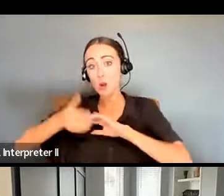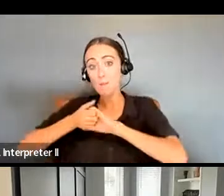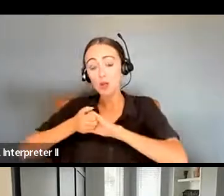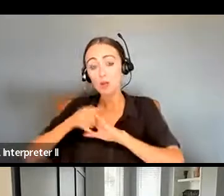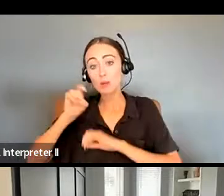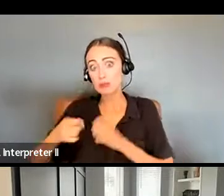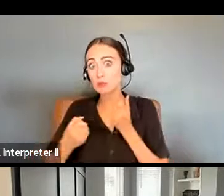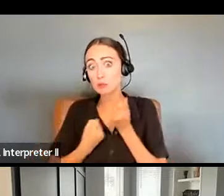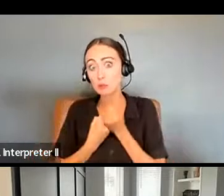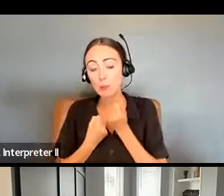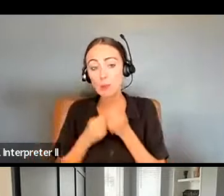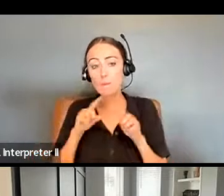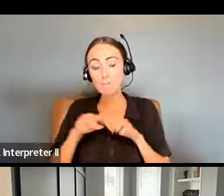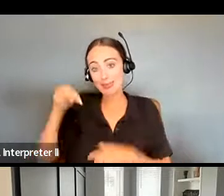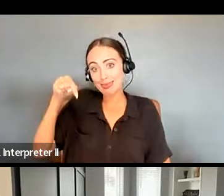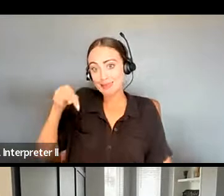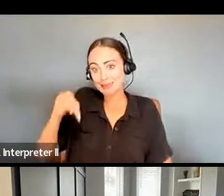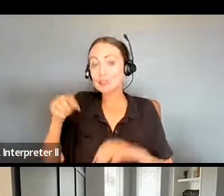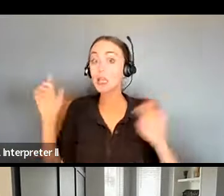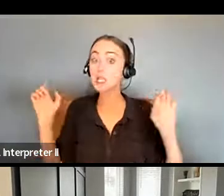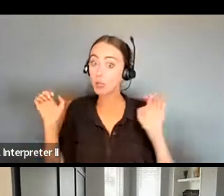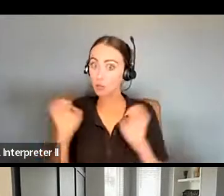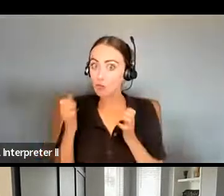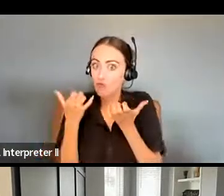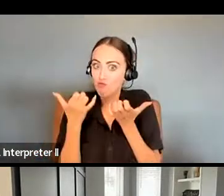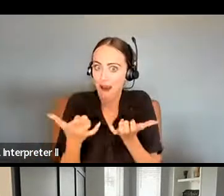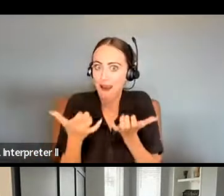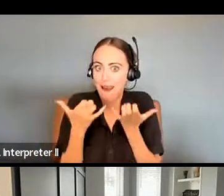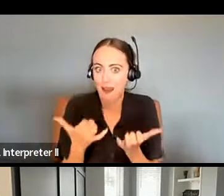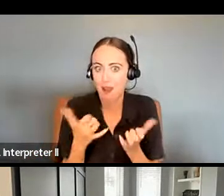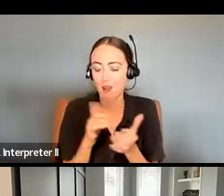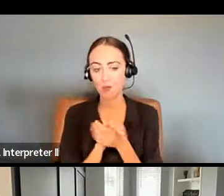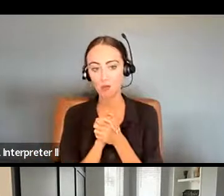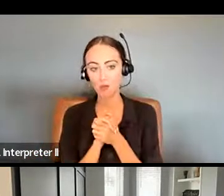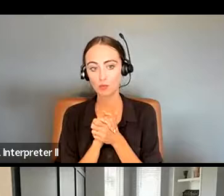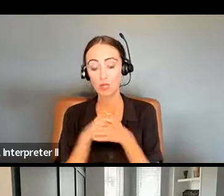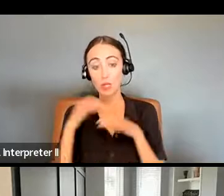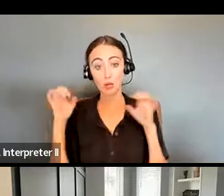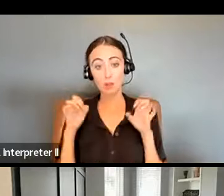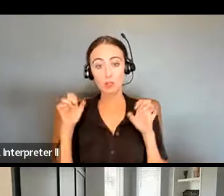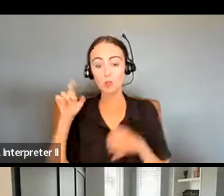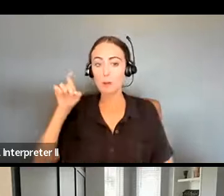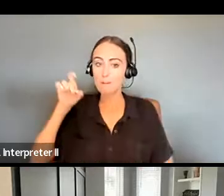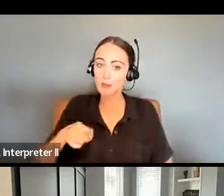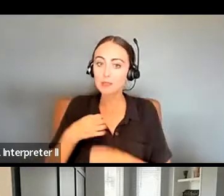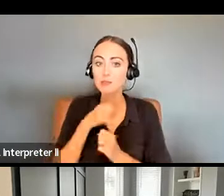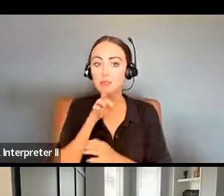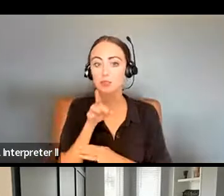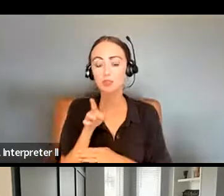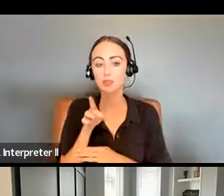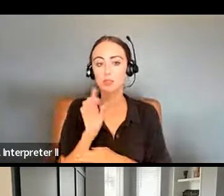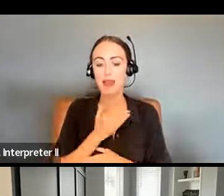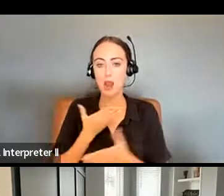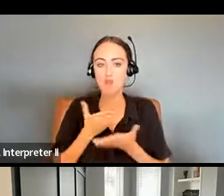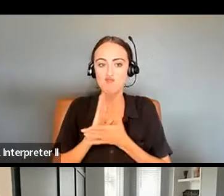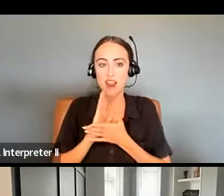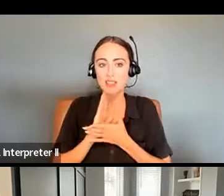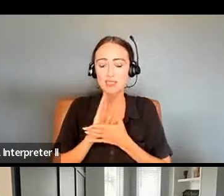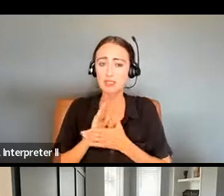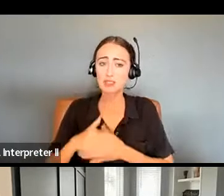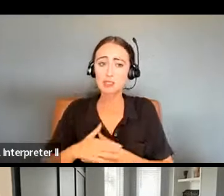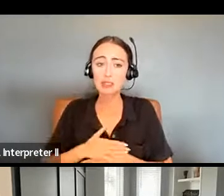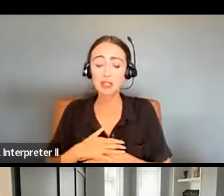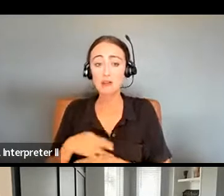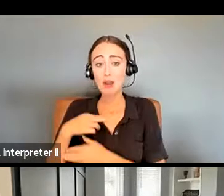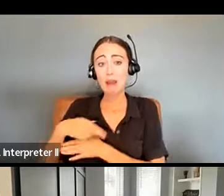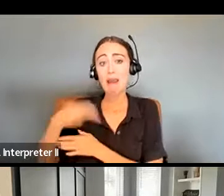support from. But this is an emergency right now. And in an emergency, we must ensure that our rights of our most vulnerable residents